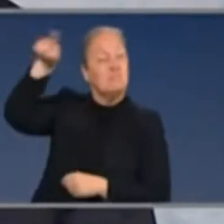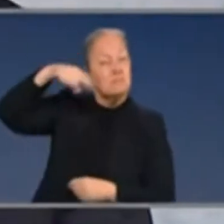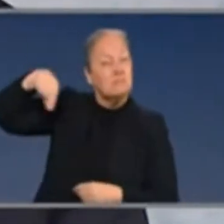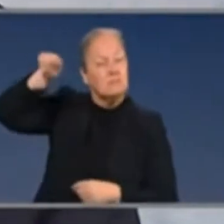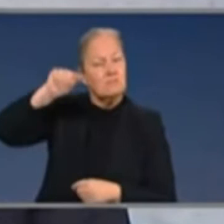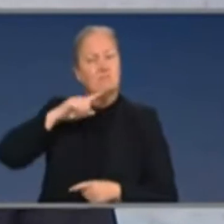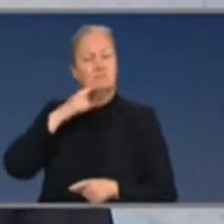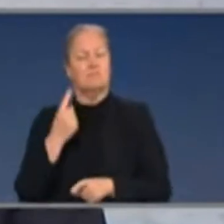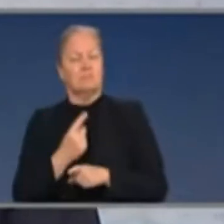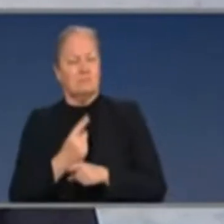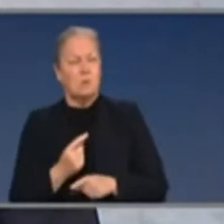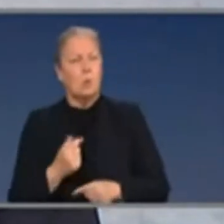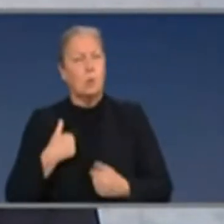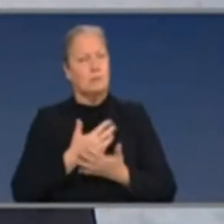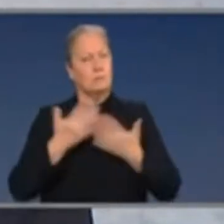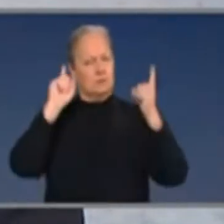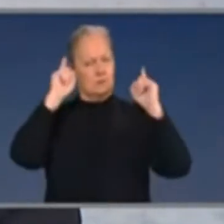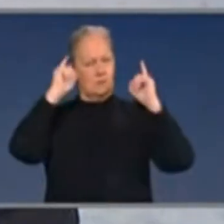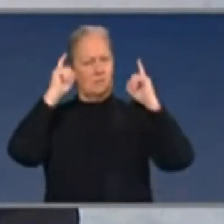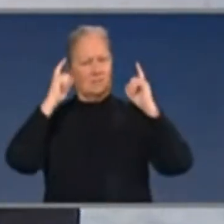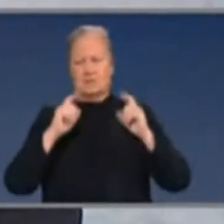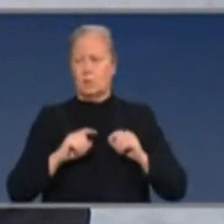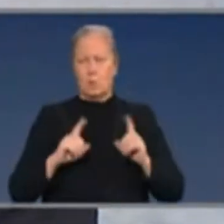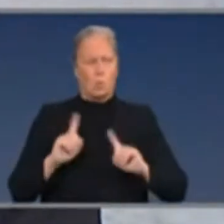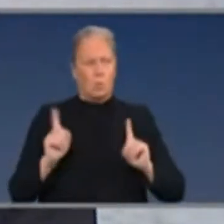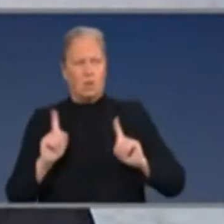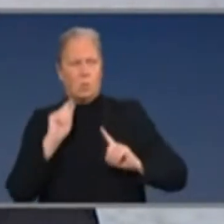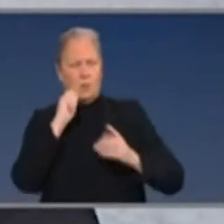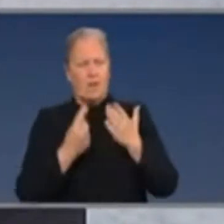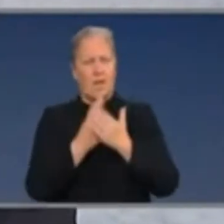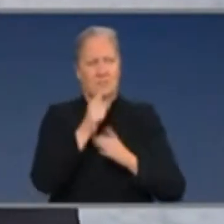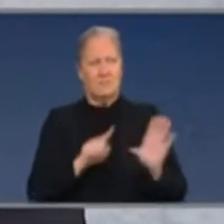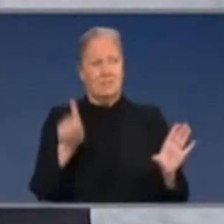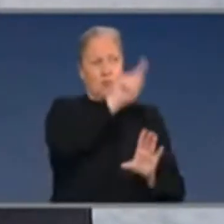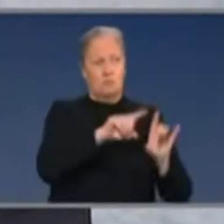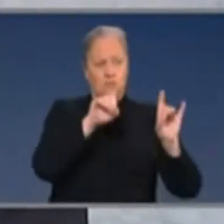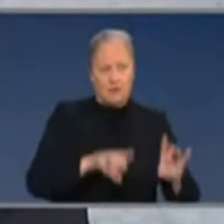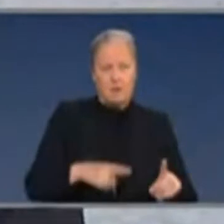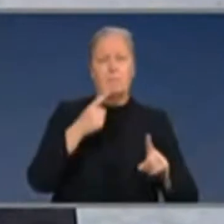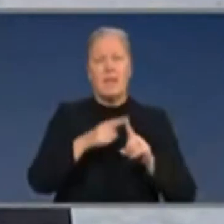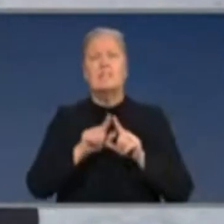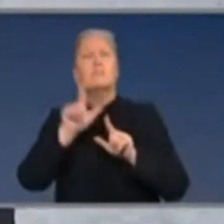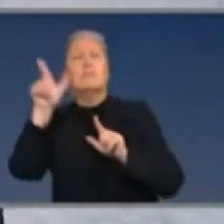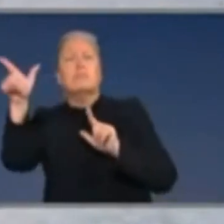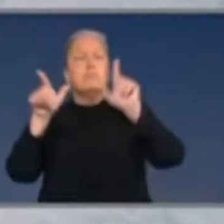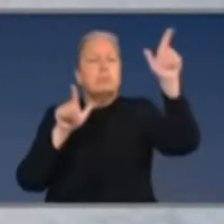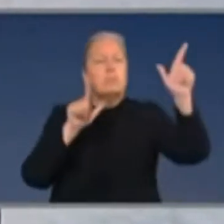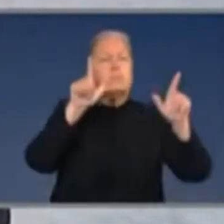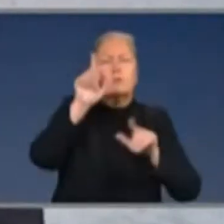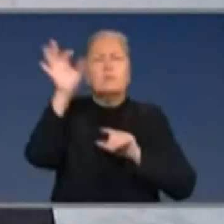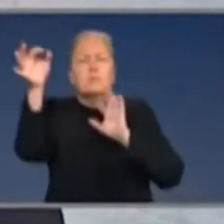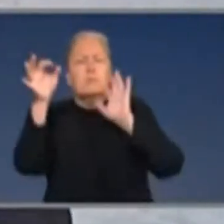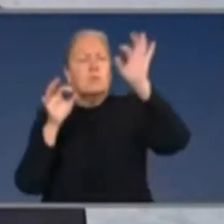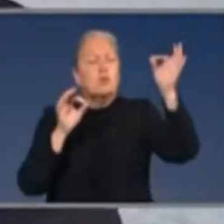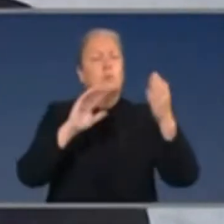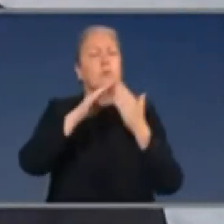highest concern as to how the pandemic might affect Australia, and particularly in remote communities. And whether it's the Northern